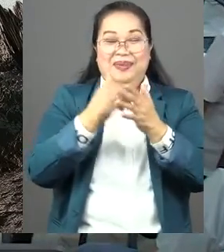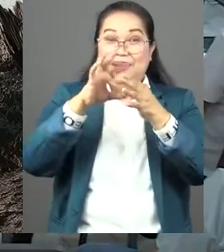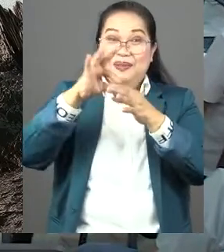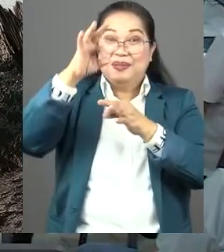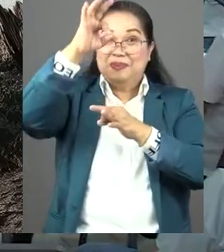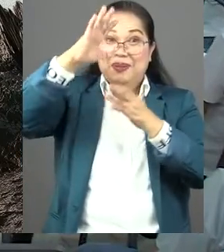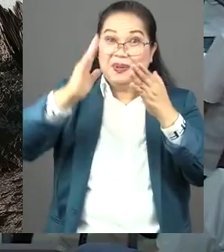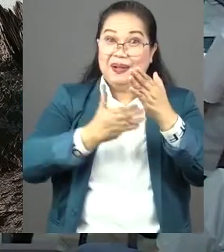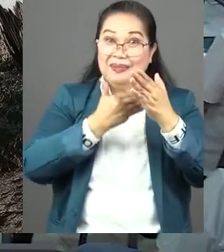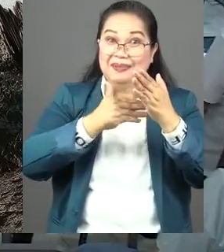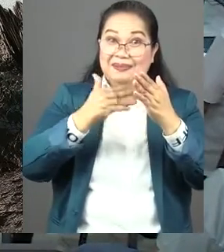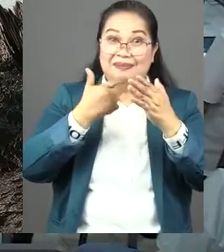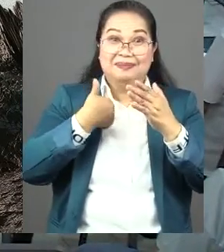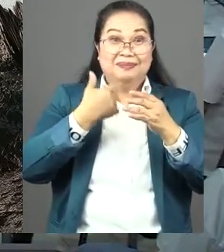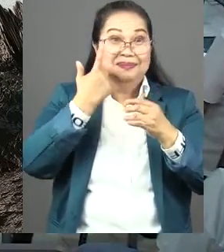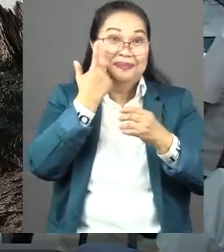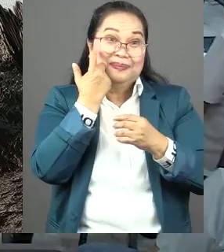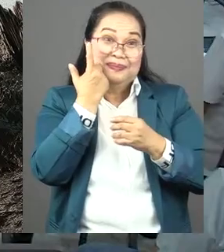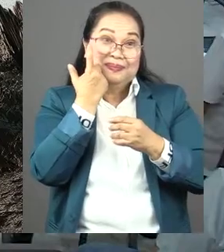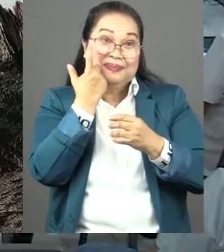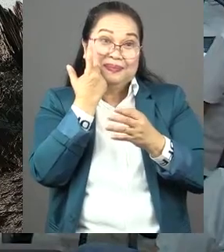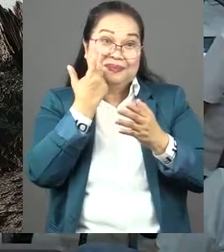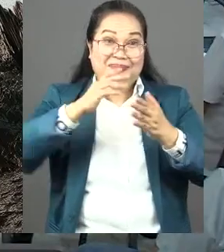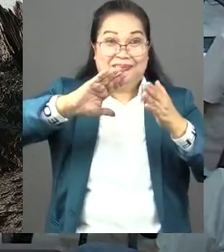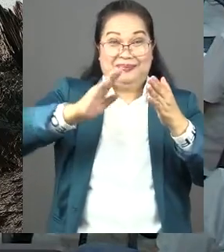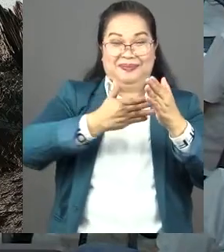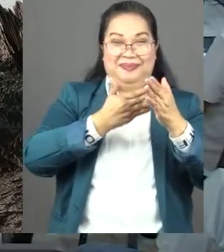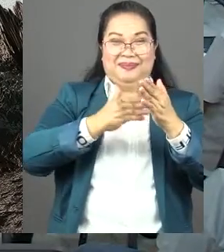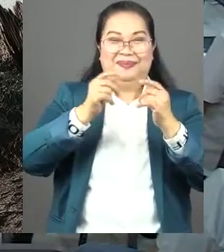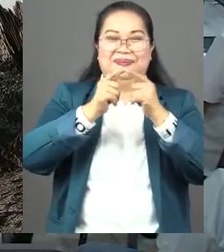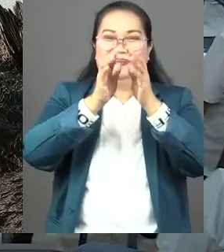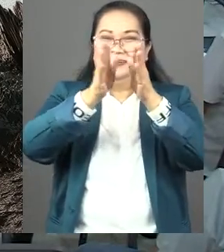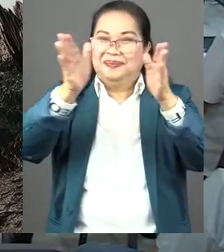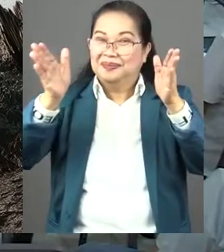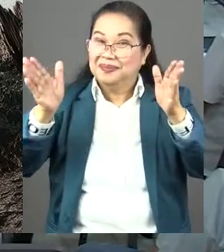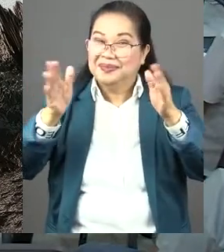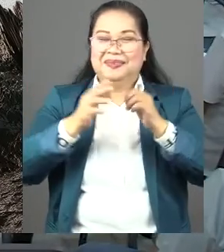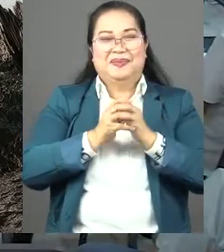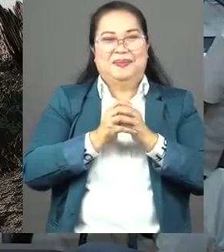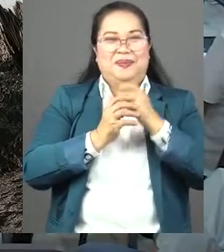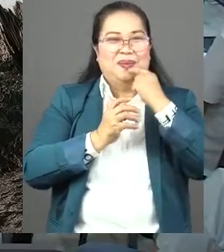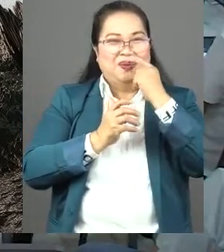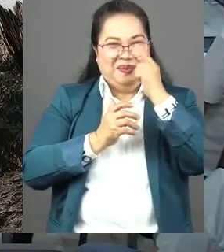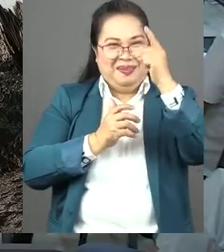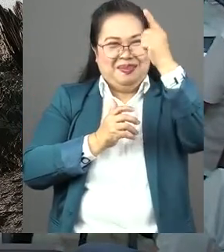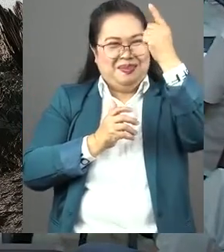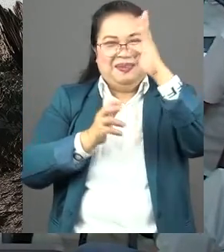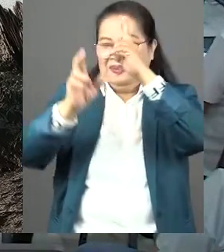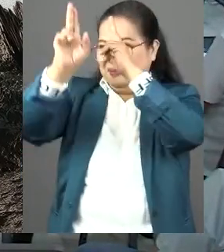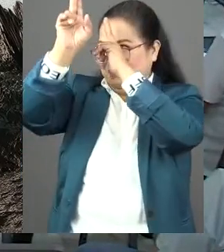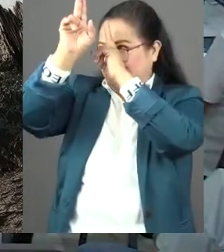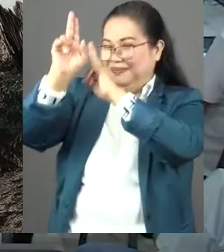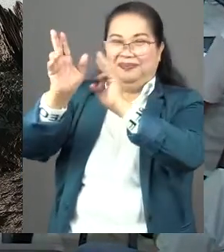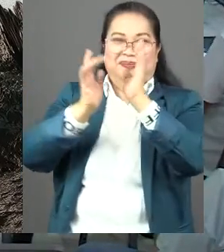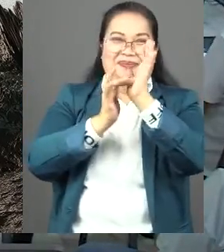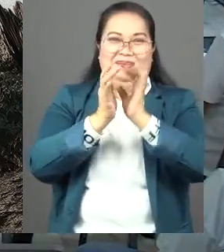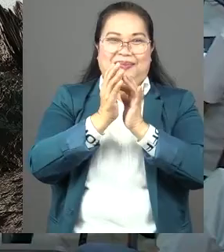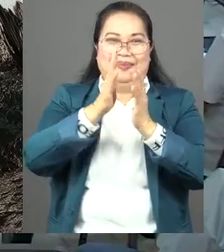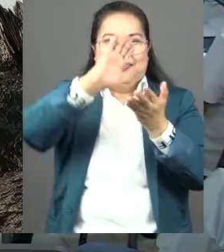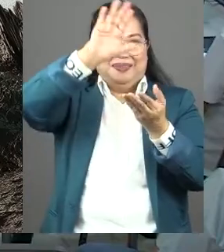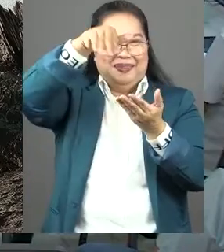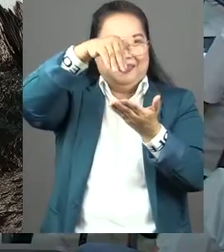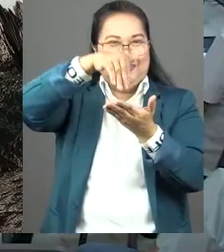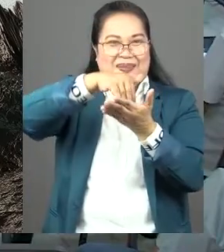songs, the songs we just sang a while ago. It's a general category for all God-honoring, Bible-centered